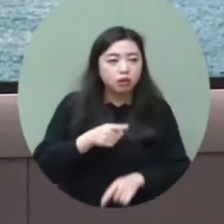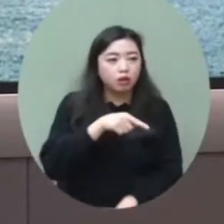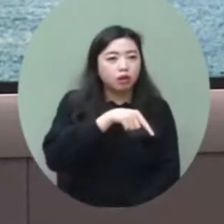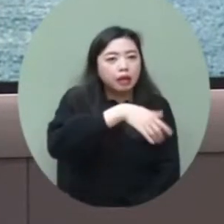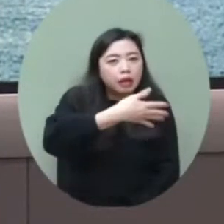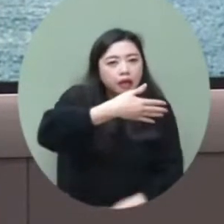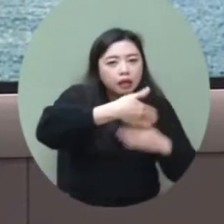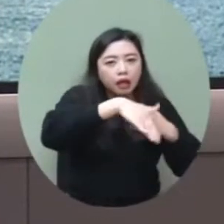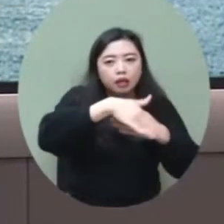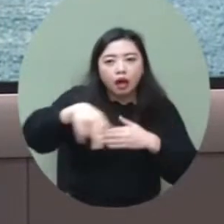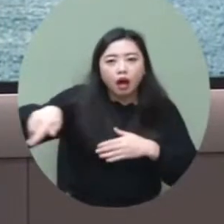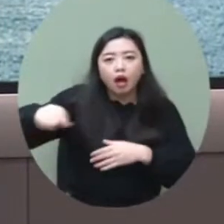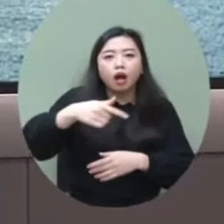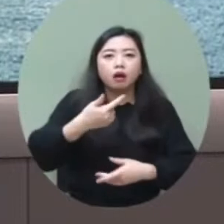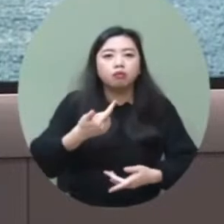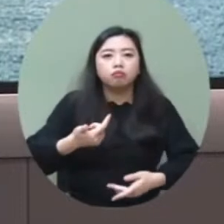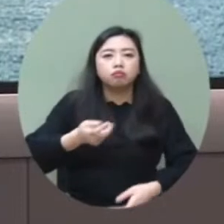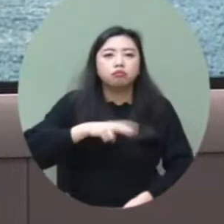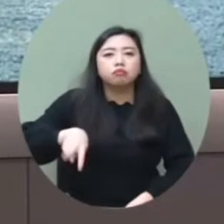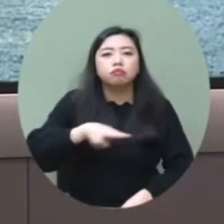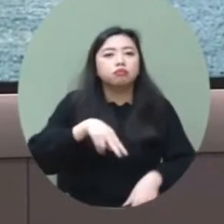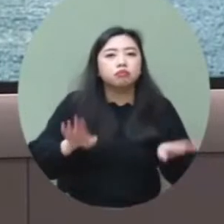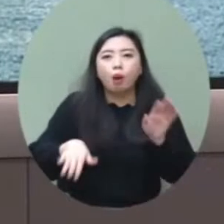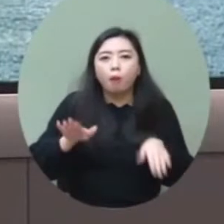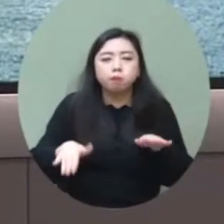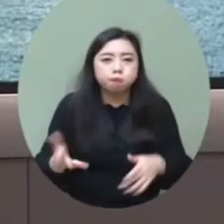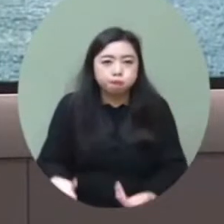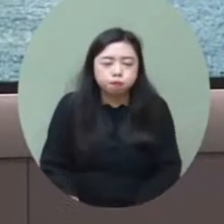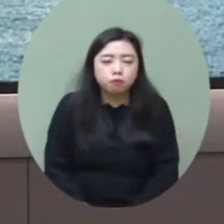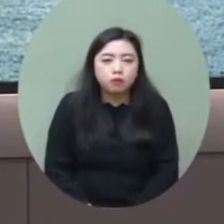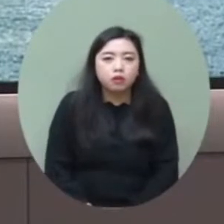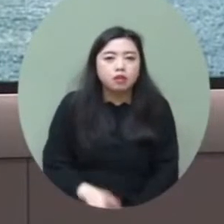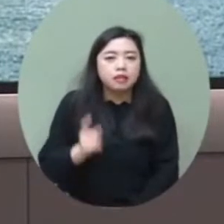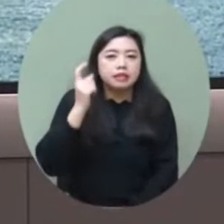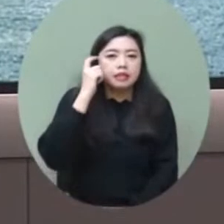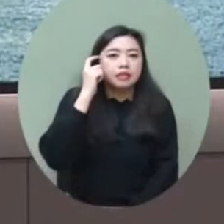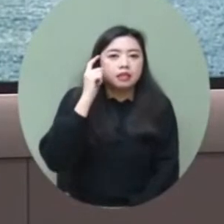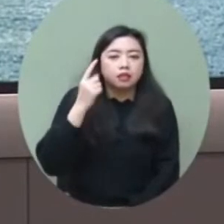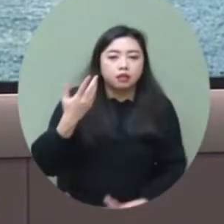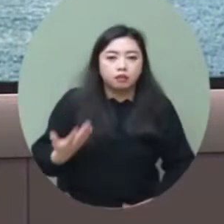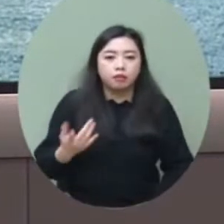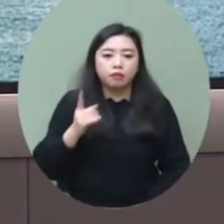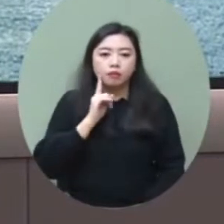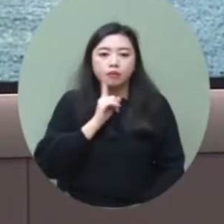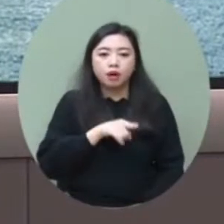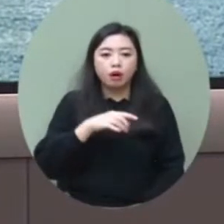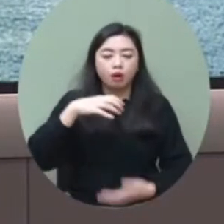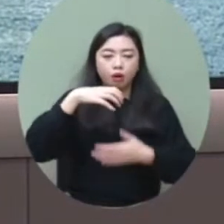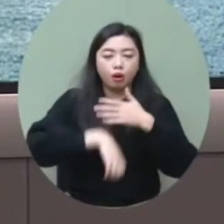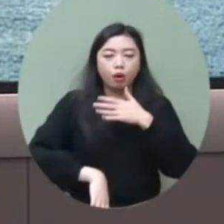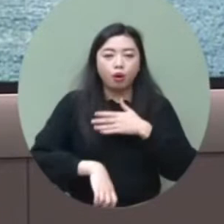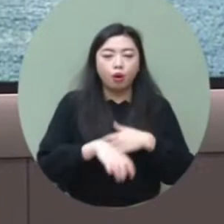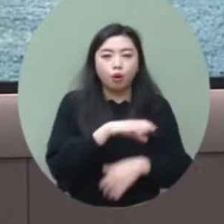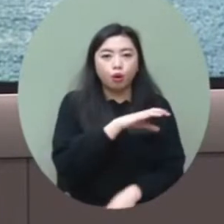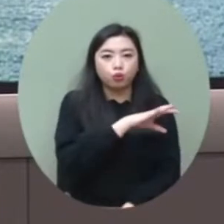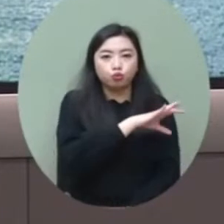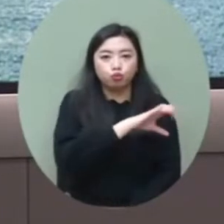The exposure to the virus is about the same as members of the